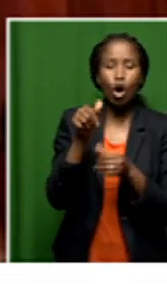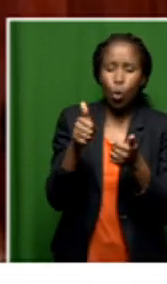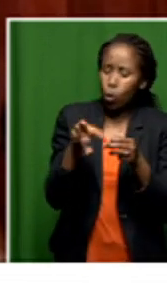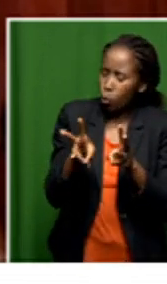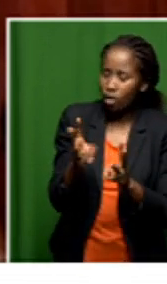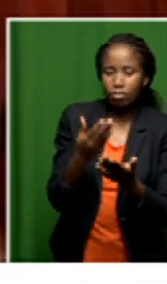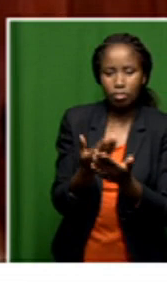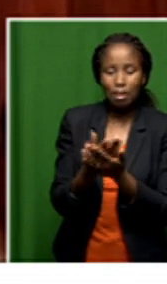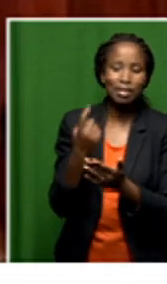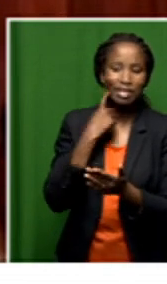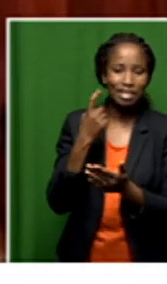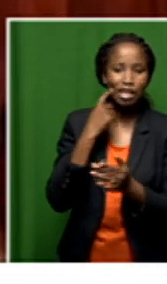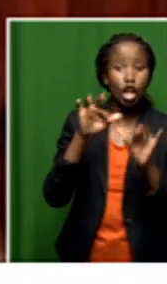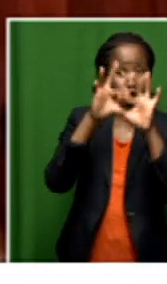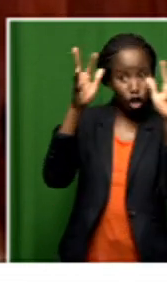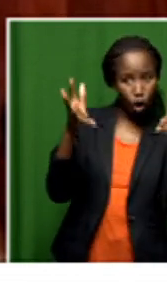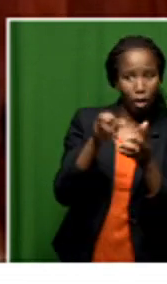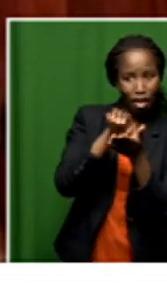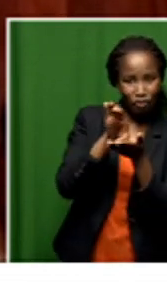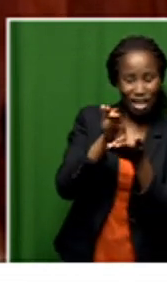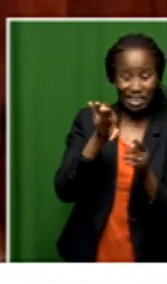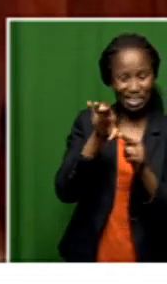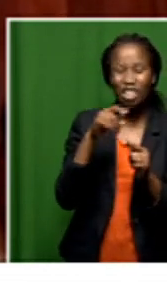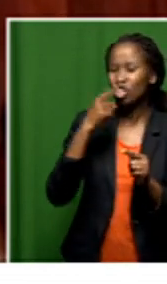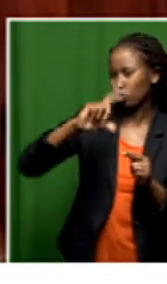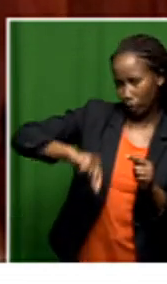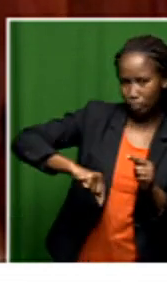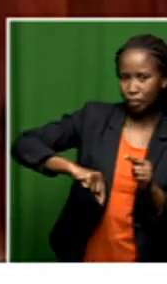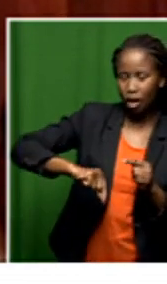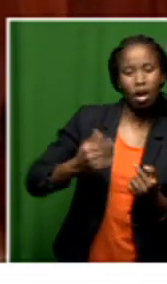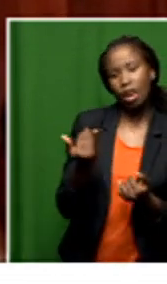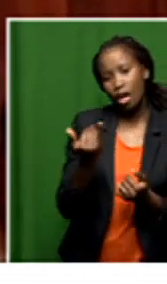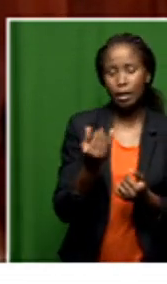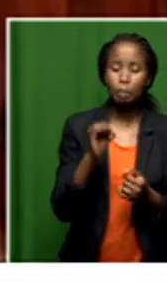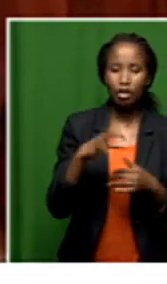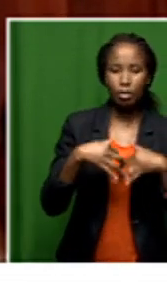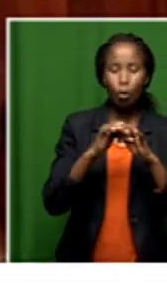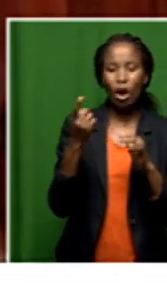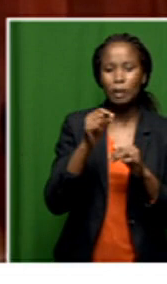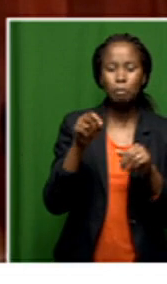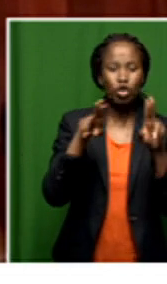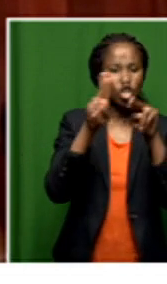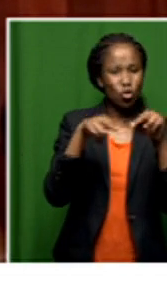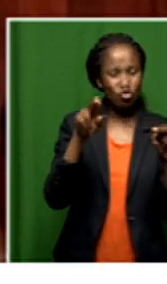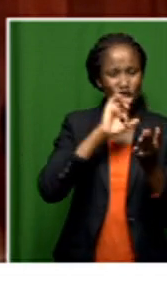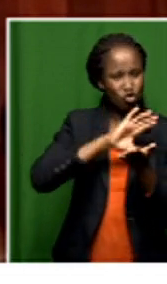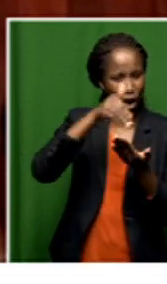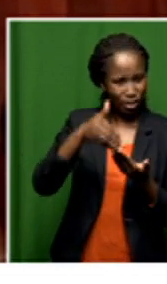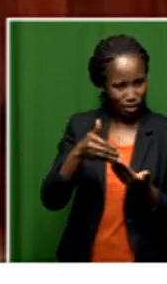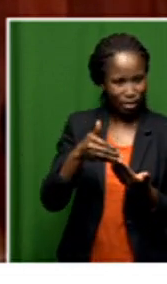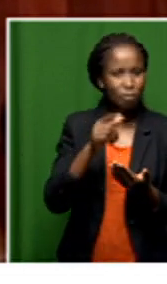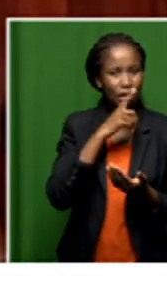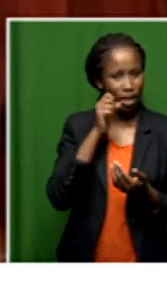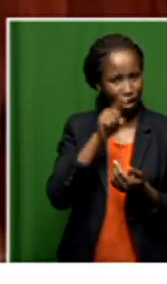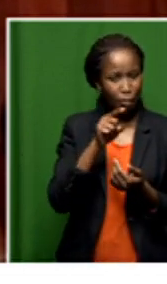exposure to global investments at a very low cost. Or if you want to buy a unit trust, buy a global equity fund is generally what they are